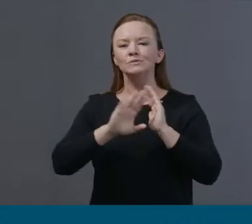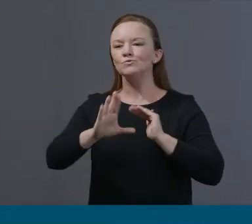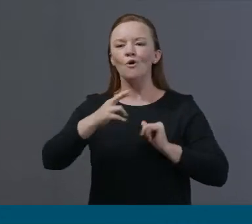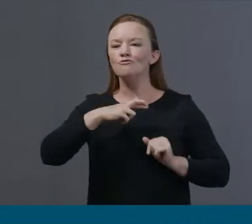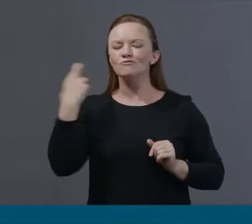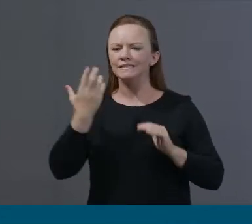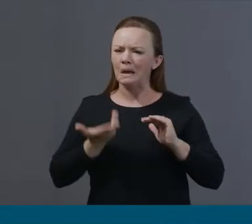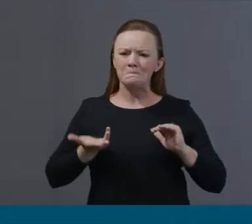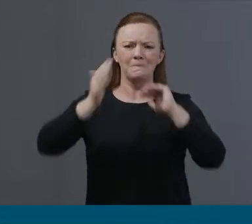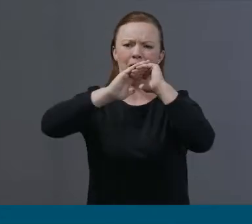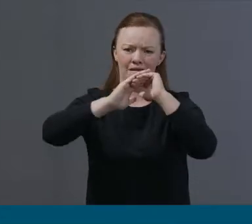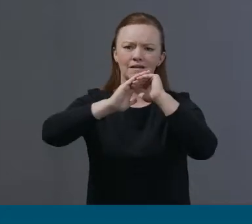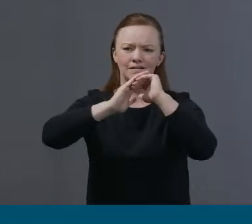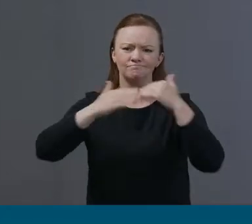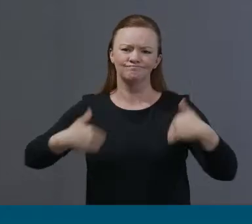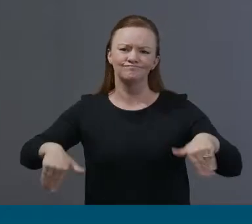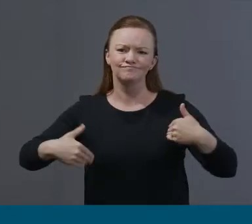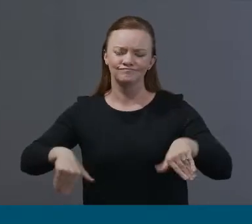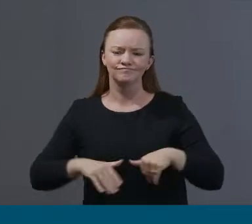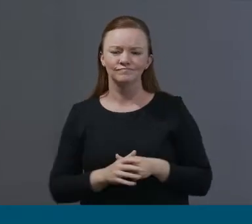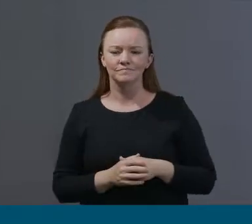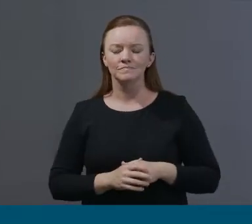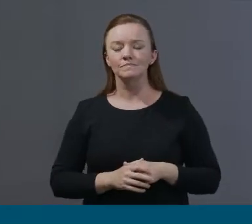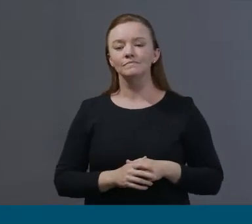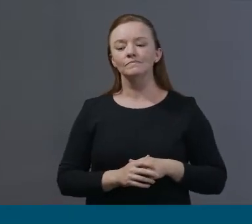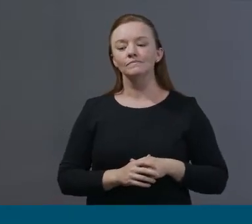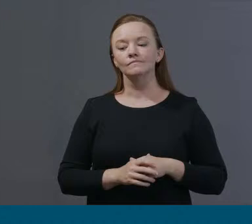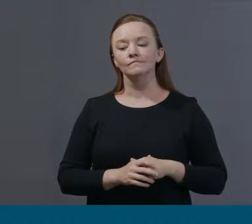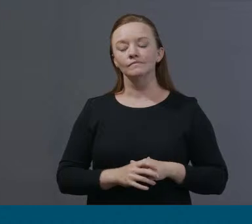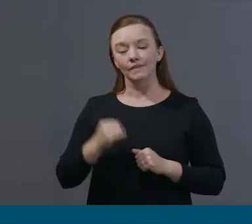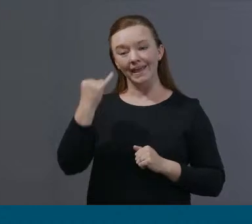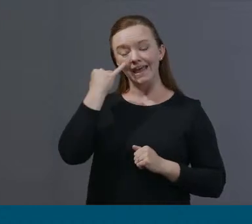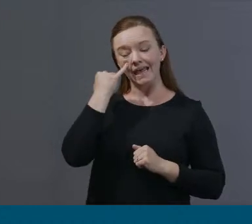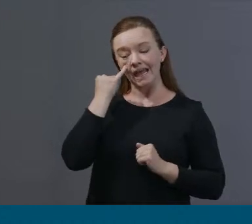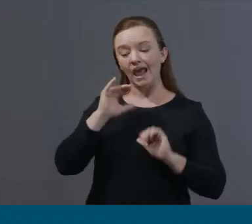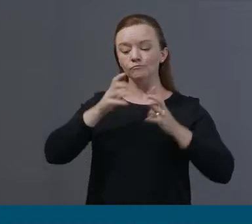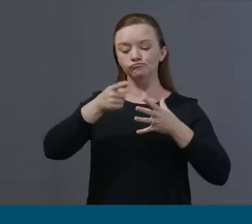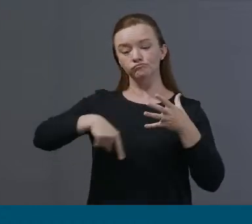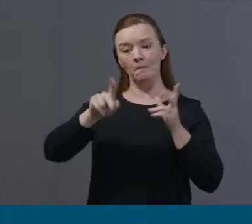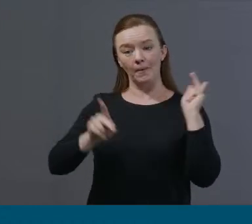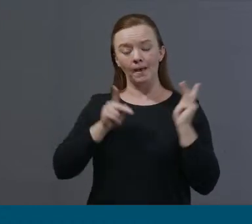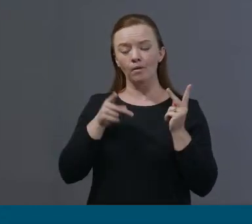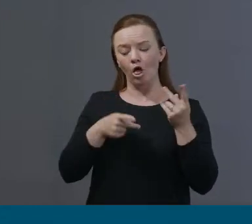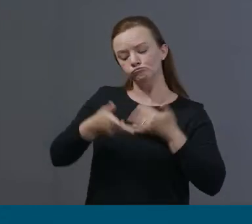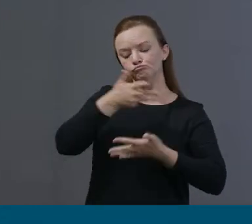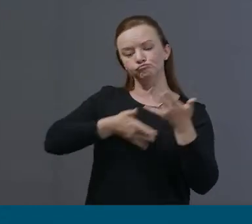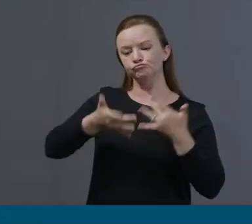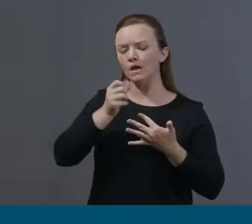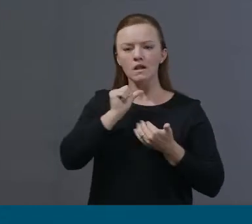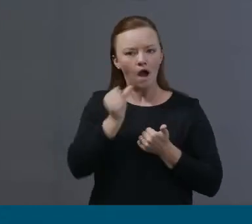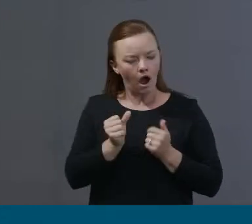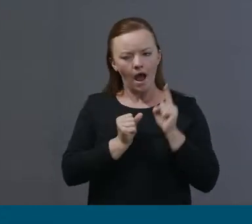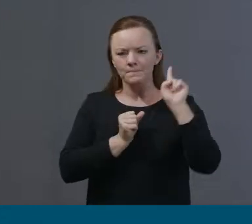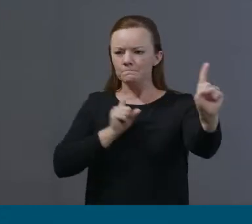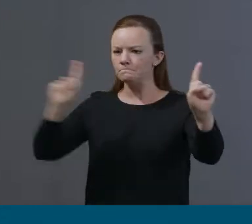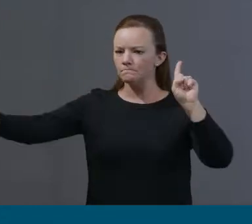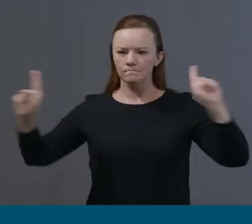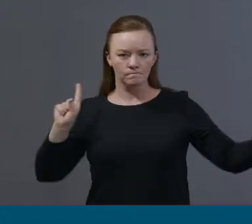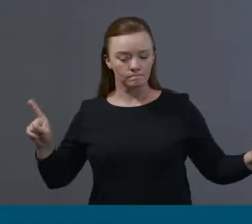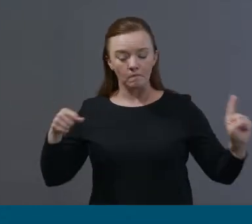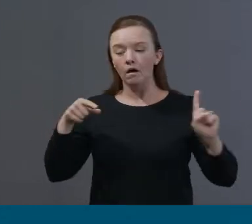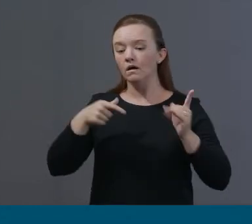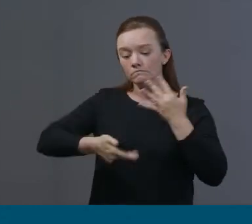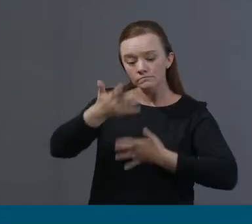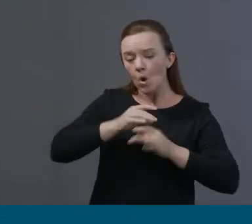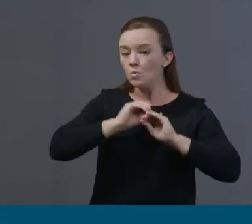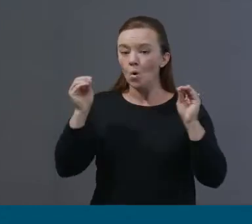elevated. Being in a group of people who aren't socially or physically distancing or wearing a cloth face mask is also going to